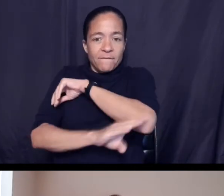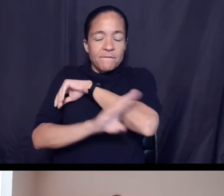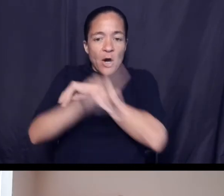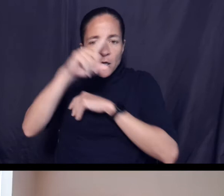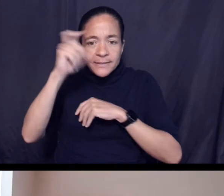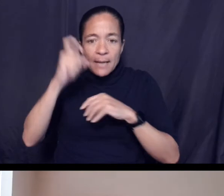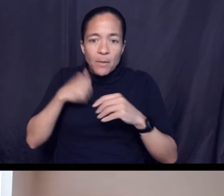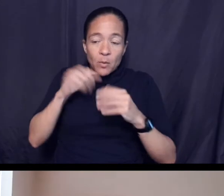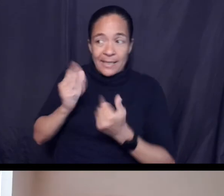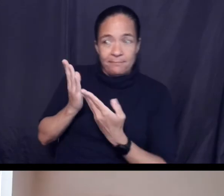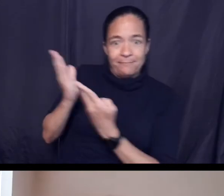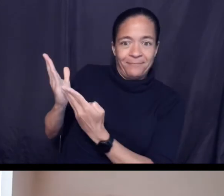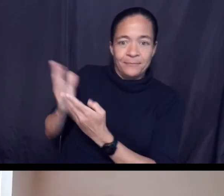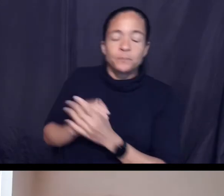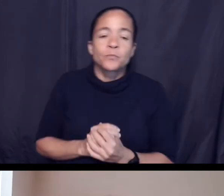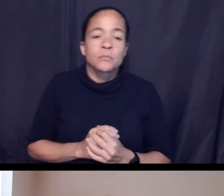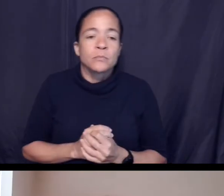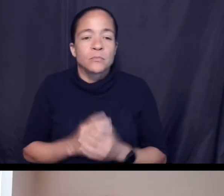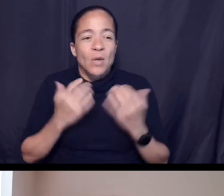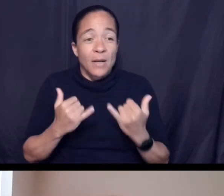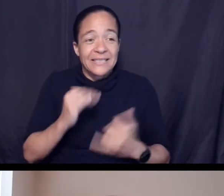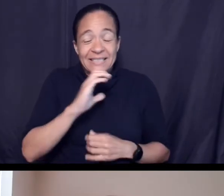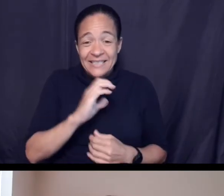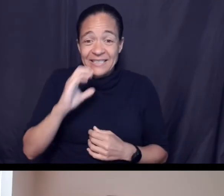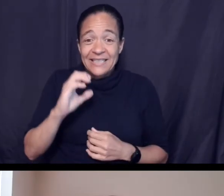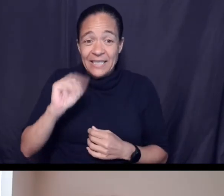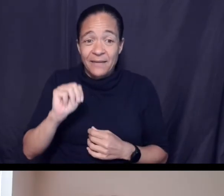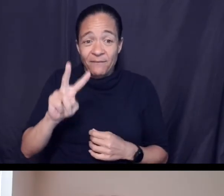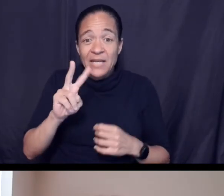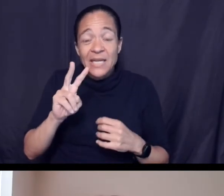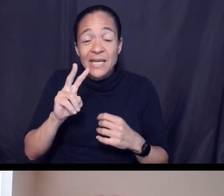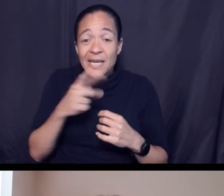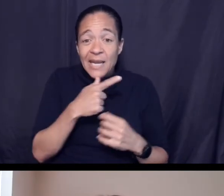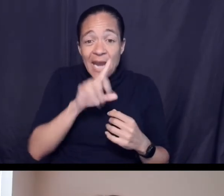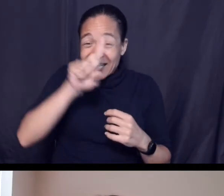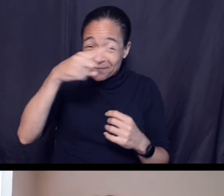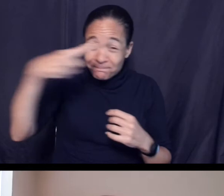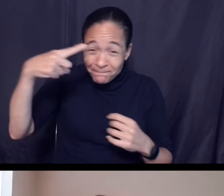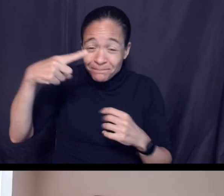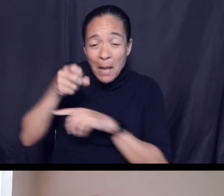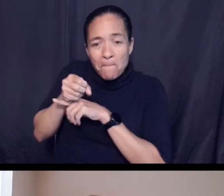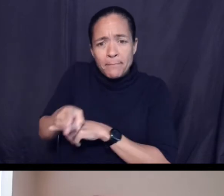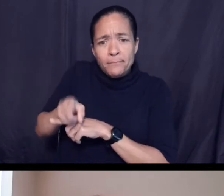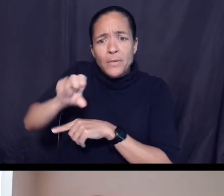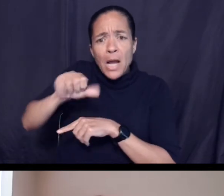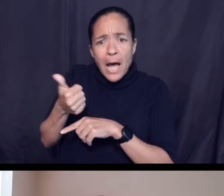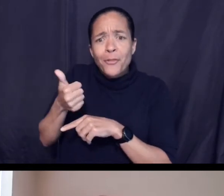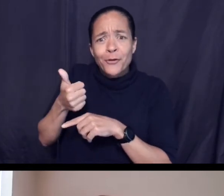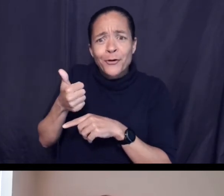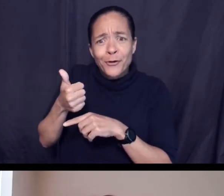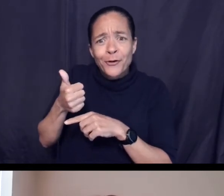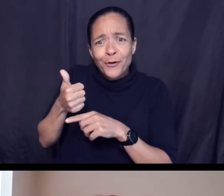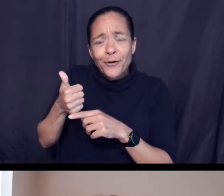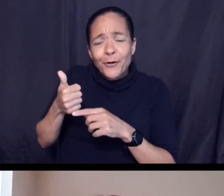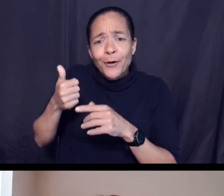currently, congenital CMV is more common than the 29 combined metabolic and endocrine disorders that are currently on the recommended